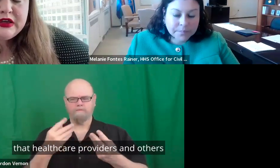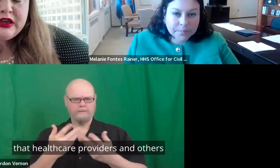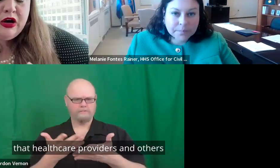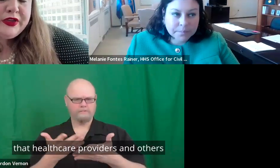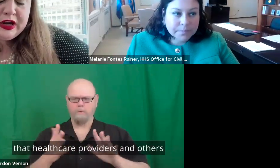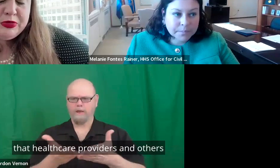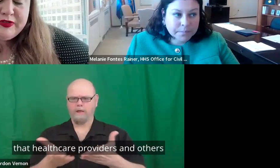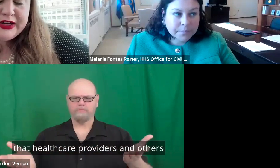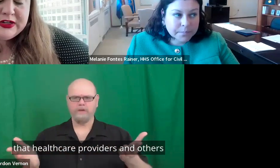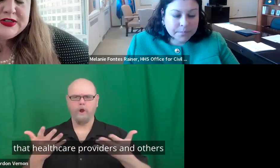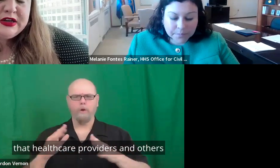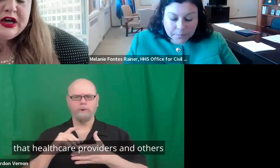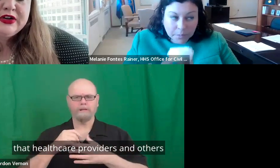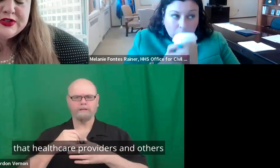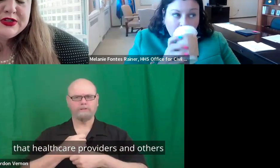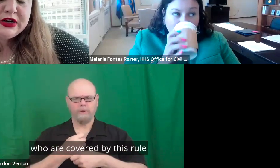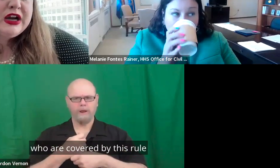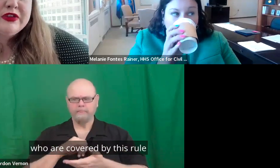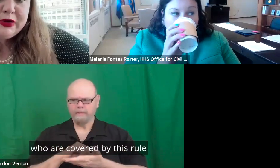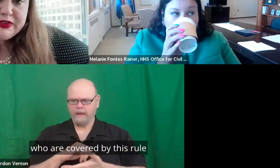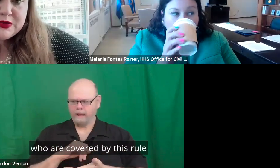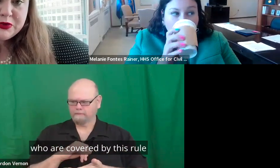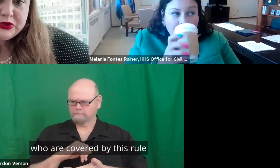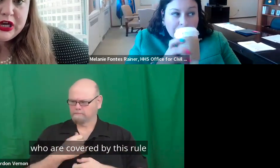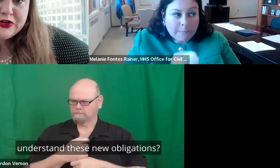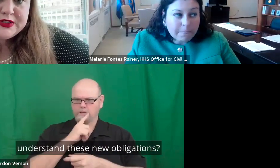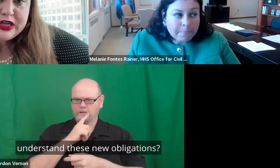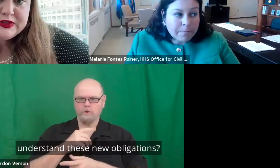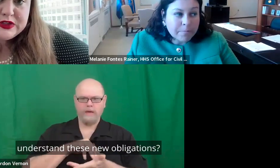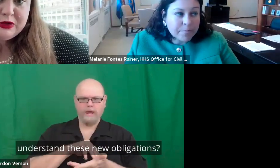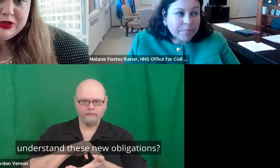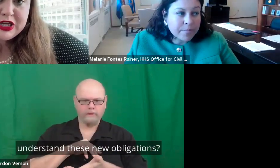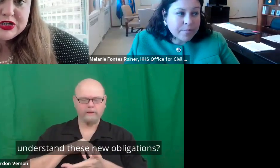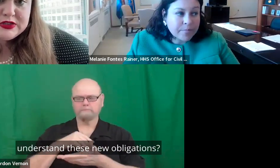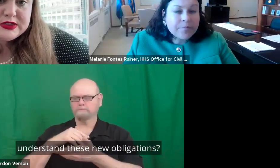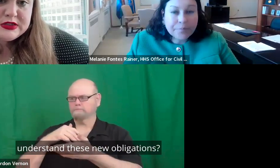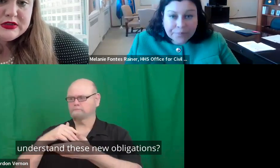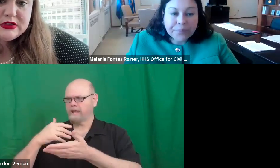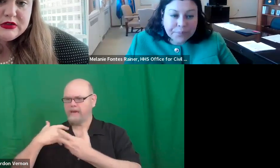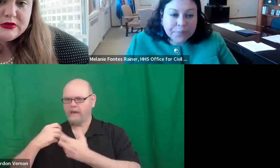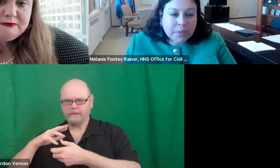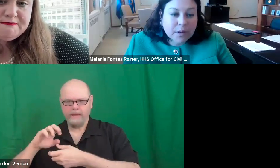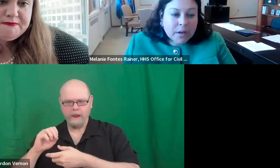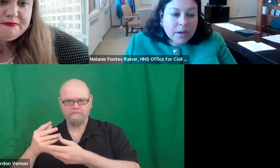that healthcare providers and others who are covered by this rule understand these new obligations?